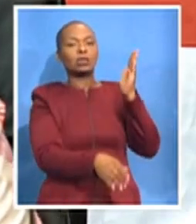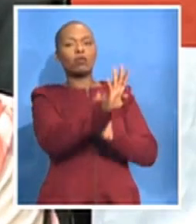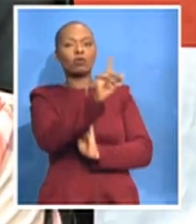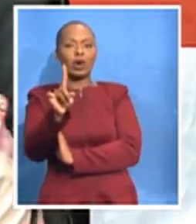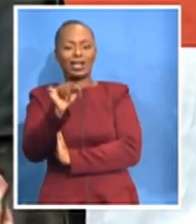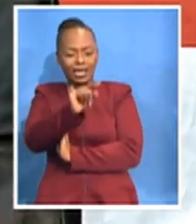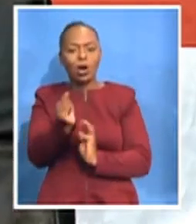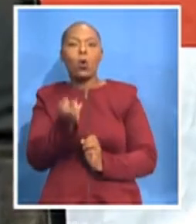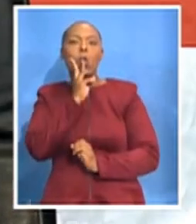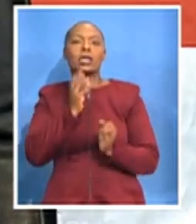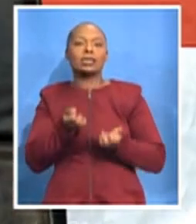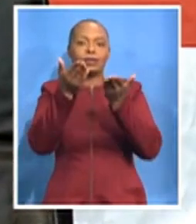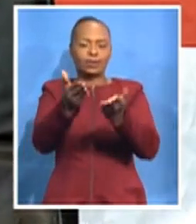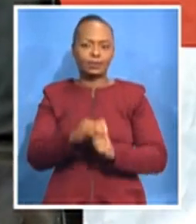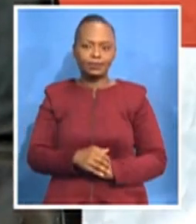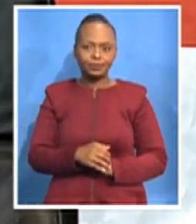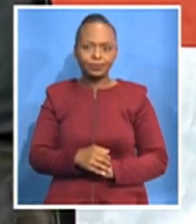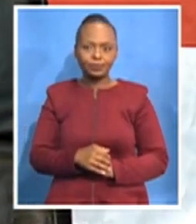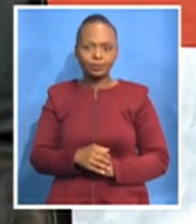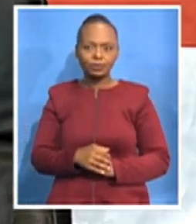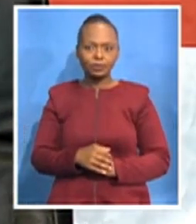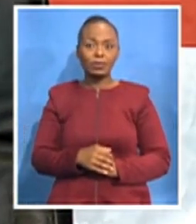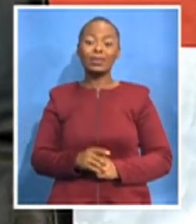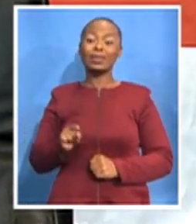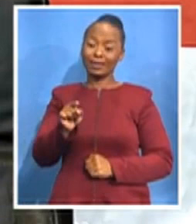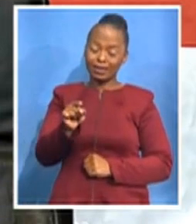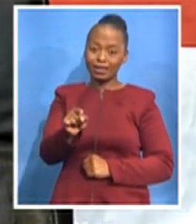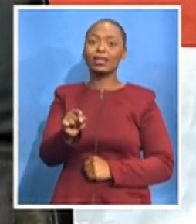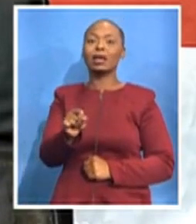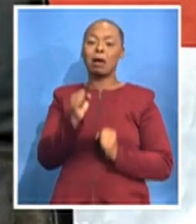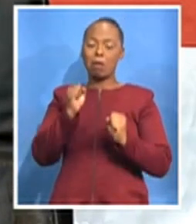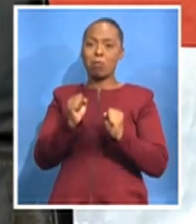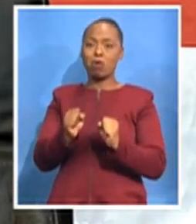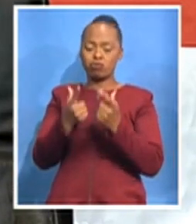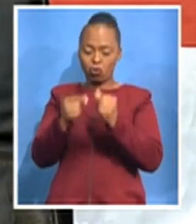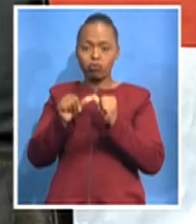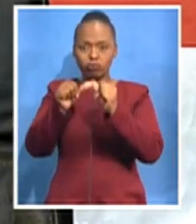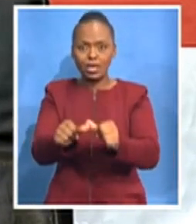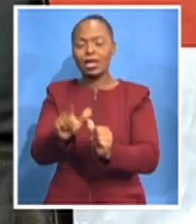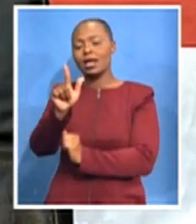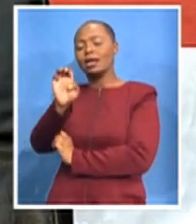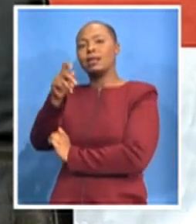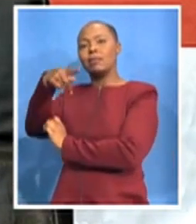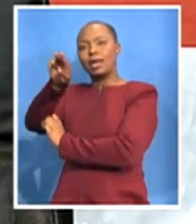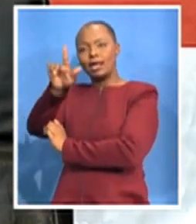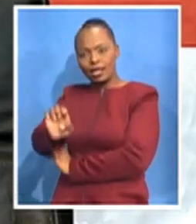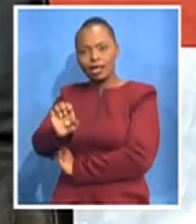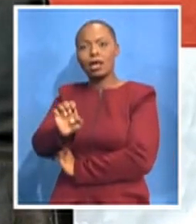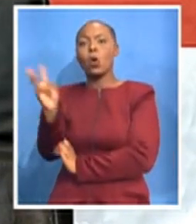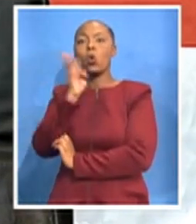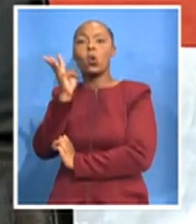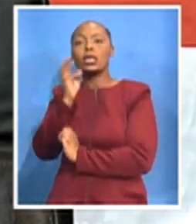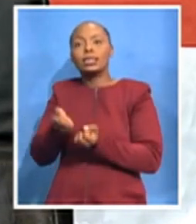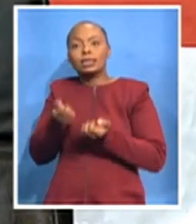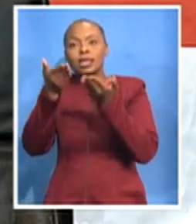Pursuant to this, they then, Lepelle Water Services appointed LTE on